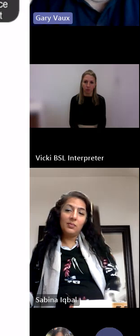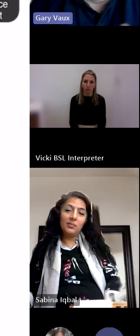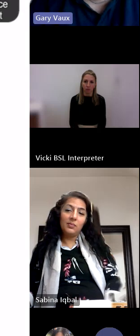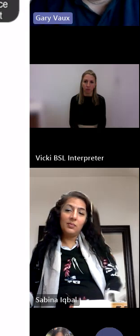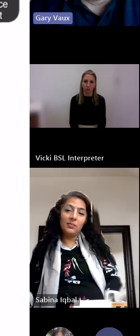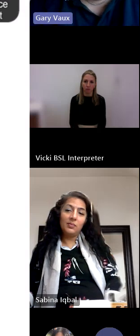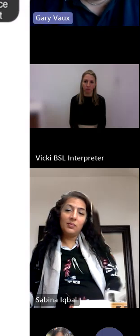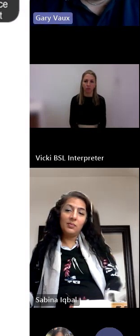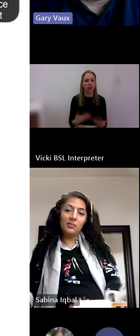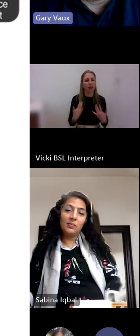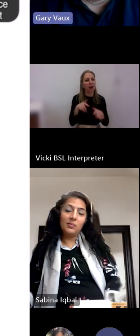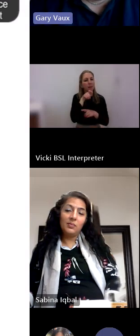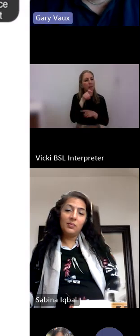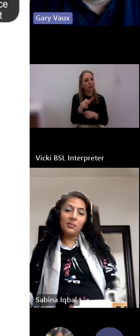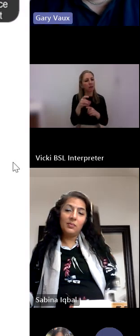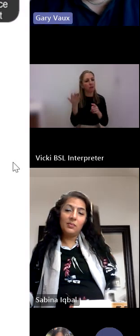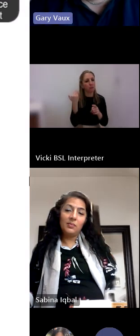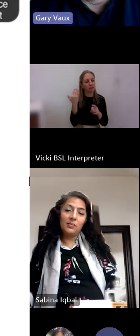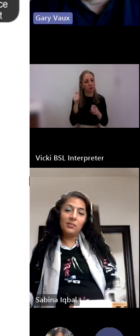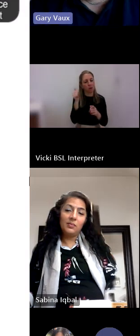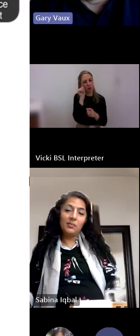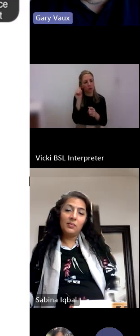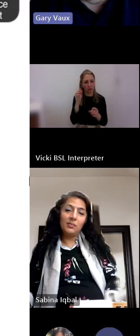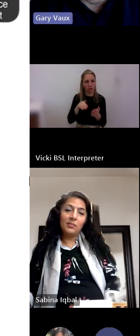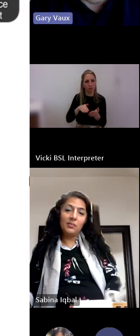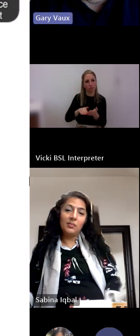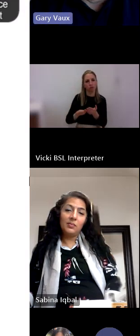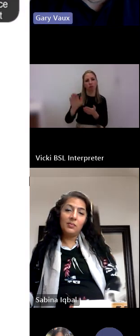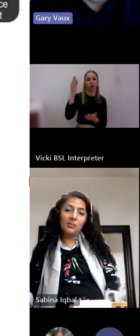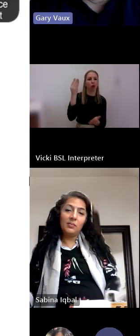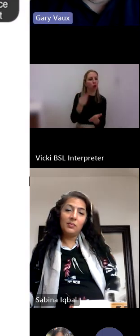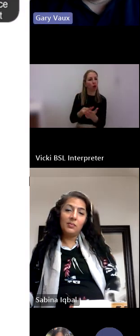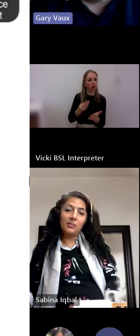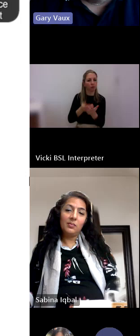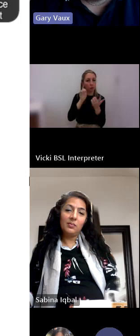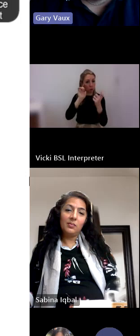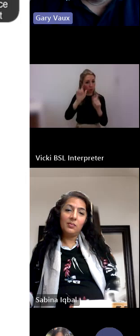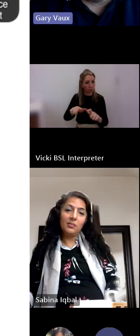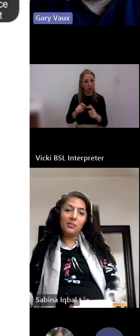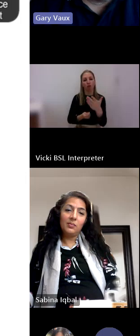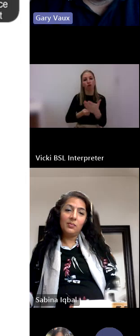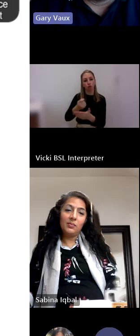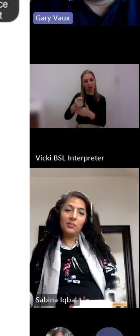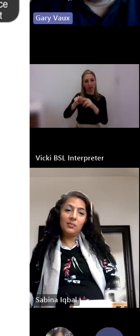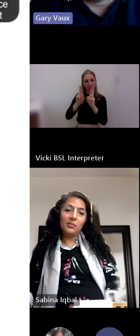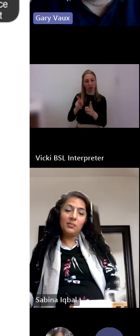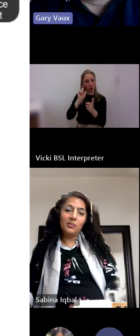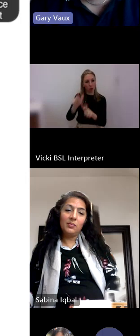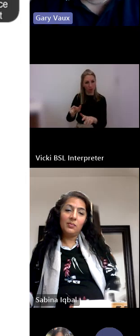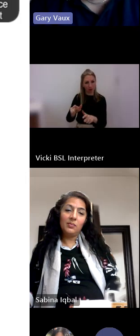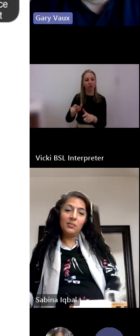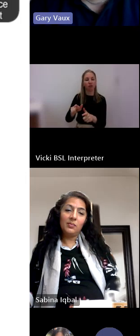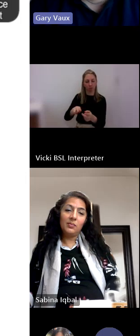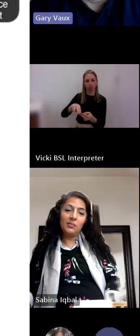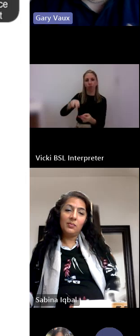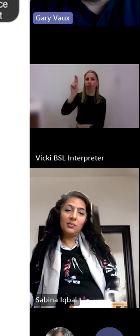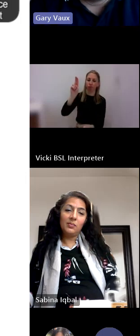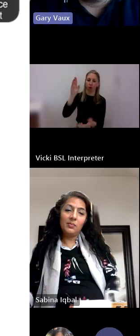I mentioned earlier that the rising cost of accommodation, rented accommodation has gone up, private sector